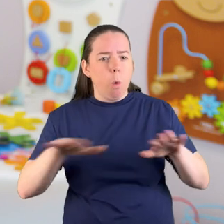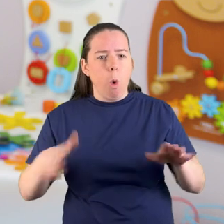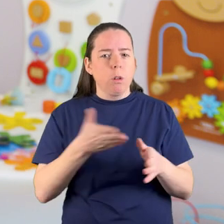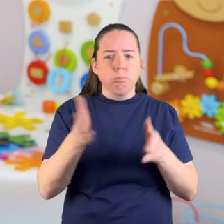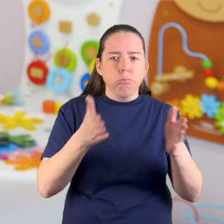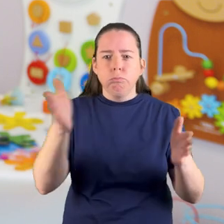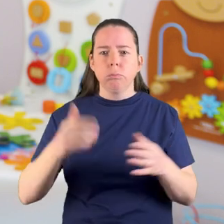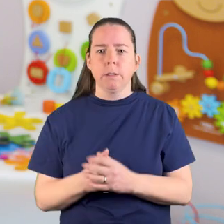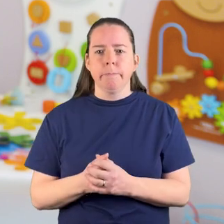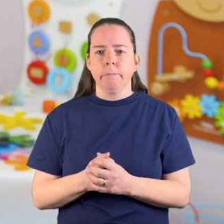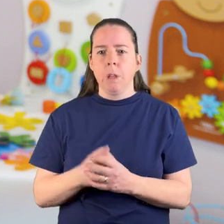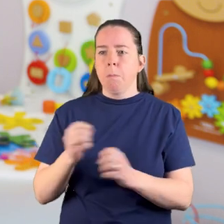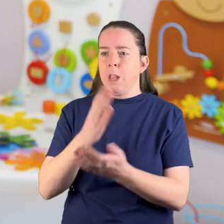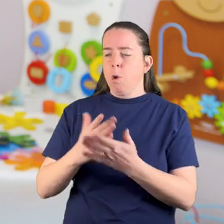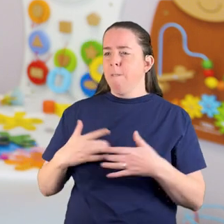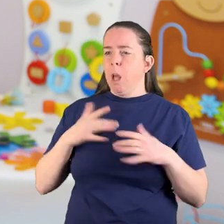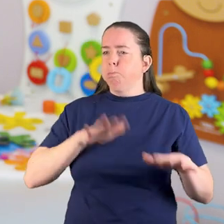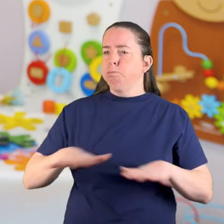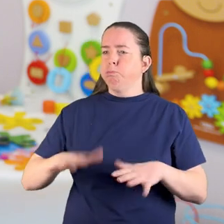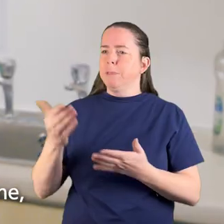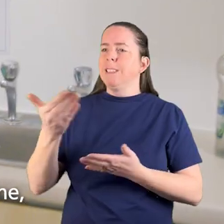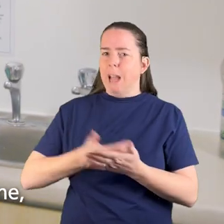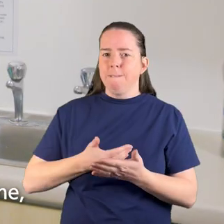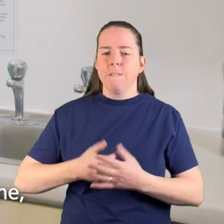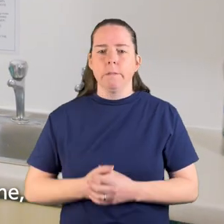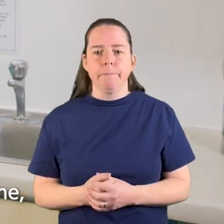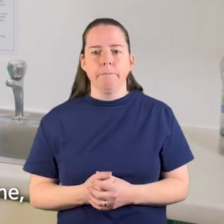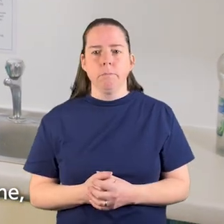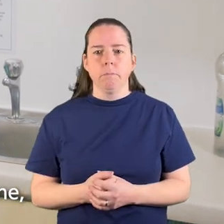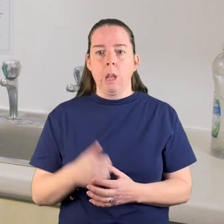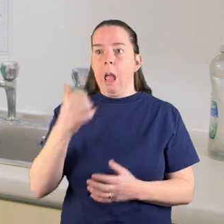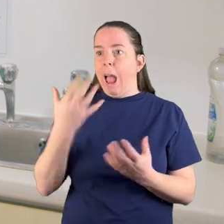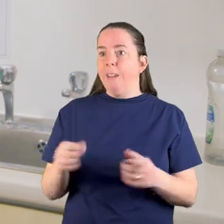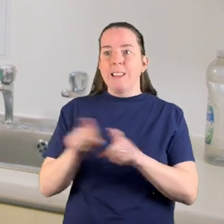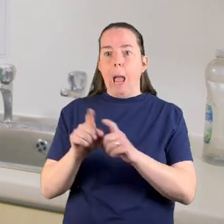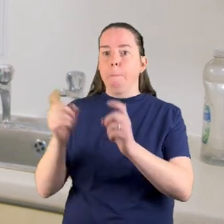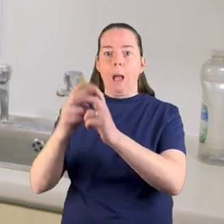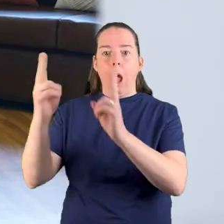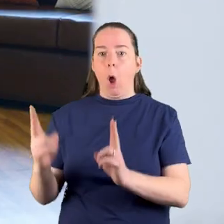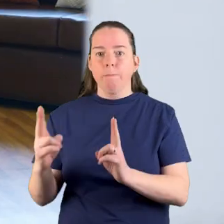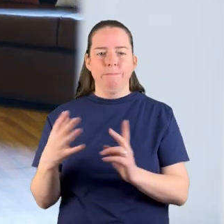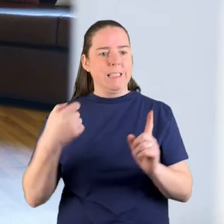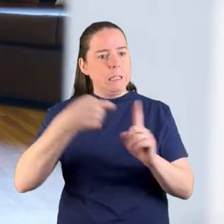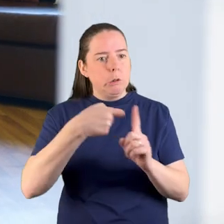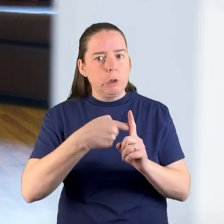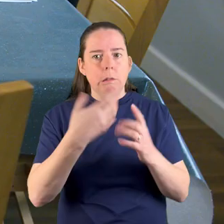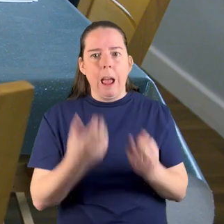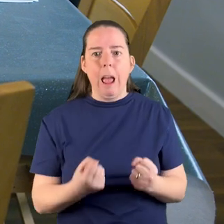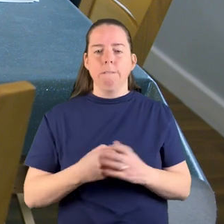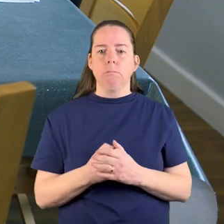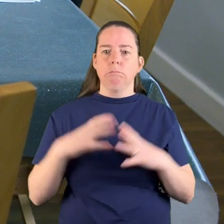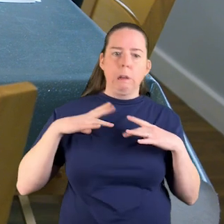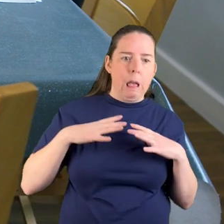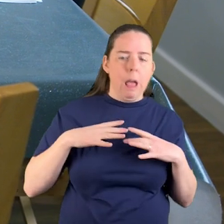that homely environment and make sure that they feel settled and safe. We have what you'd expect to have at home, so kitchen that you have access to, lounge,